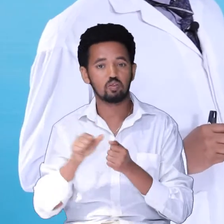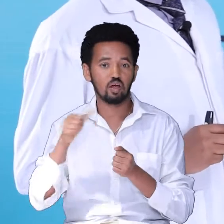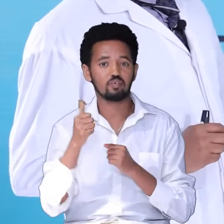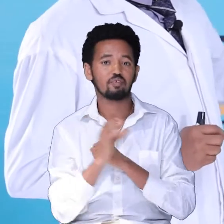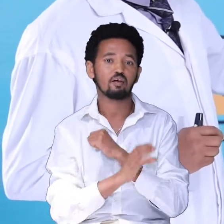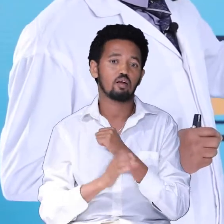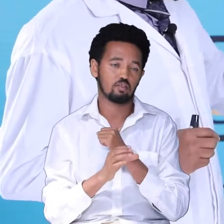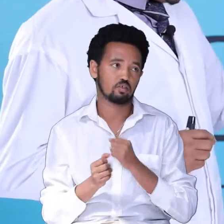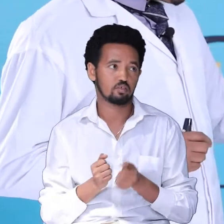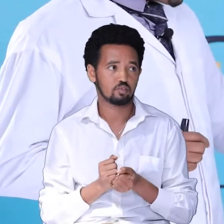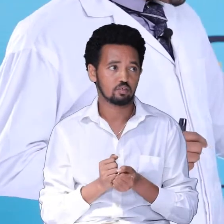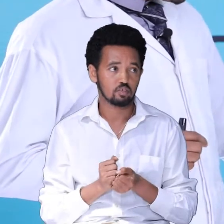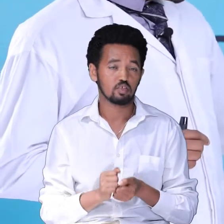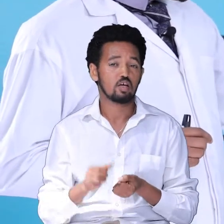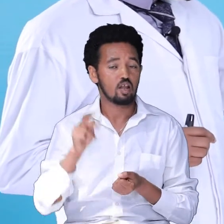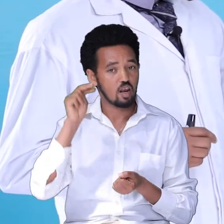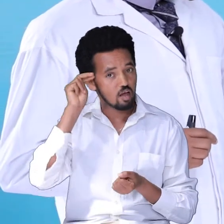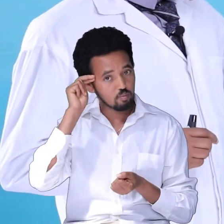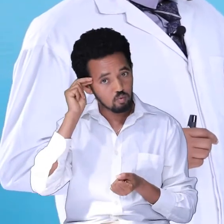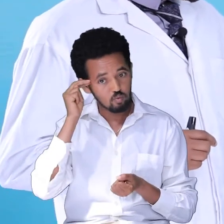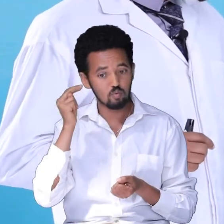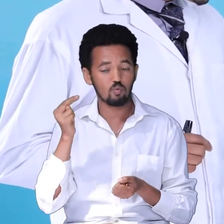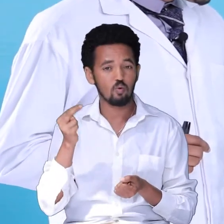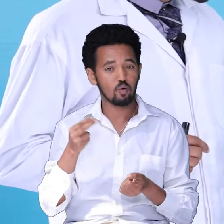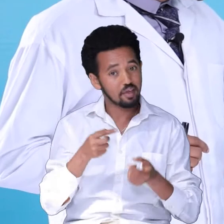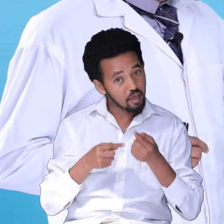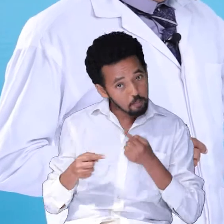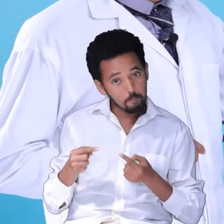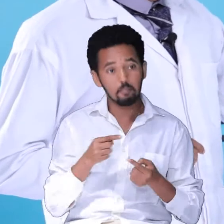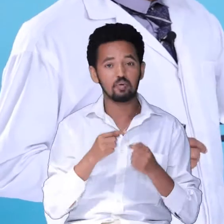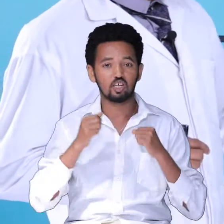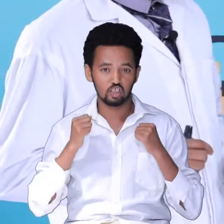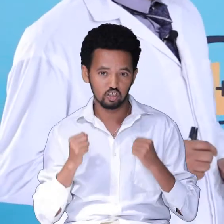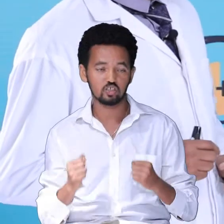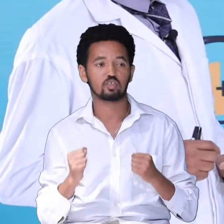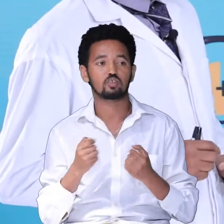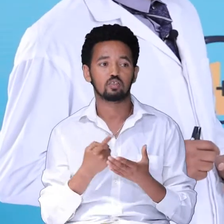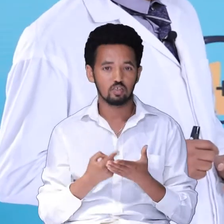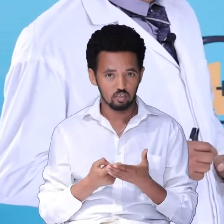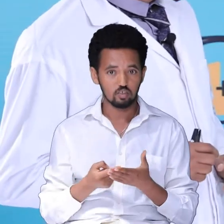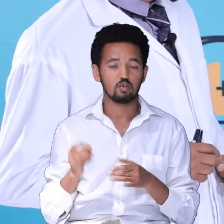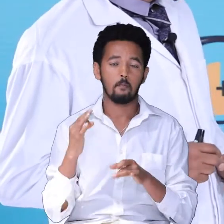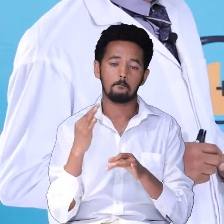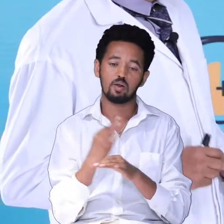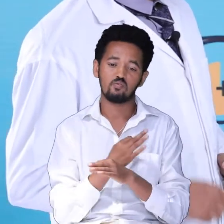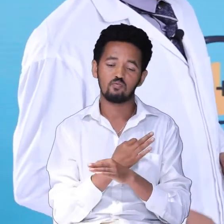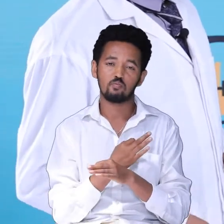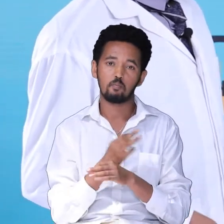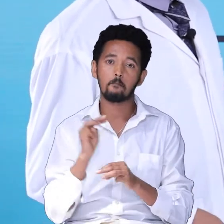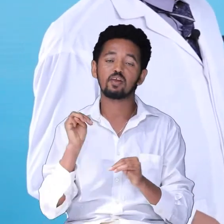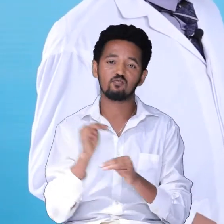countries. Then Napoleon gave a chance to build up its own manufacturing